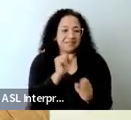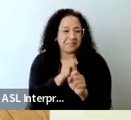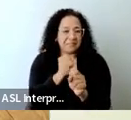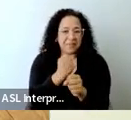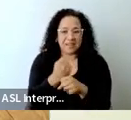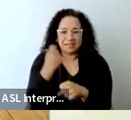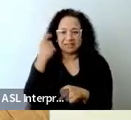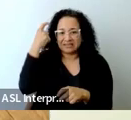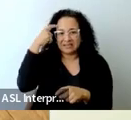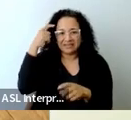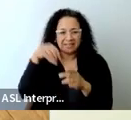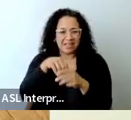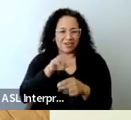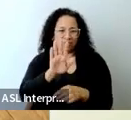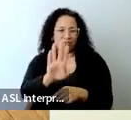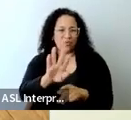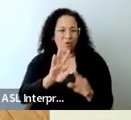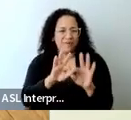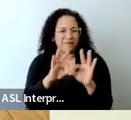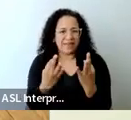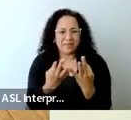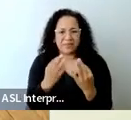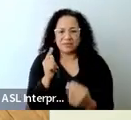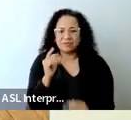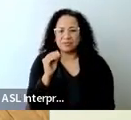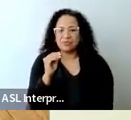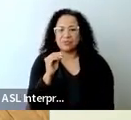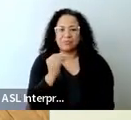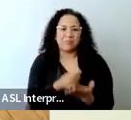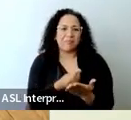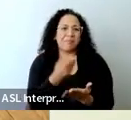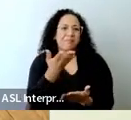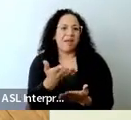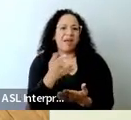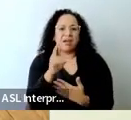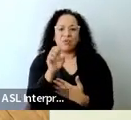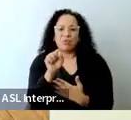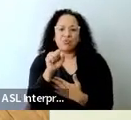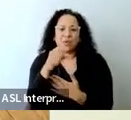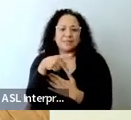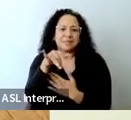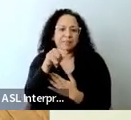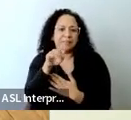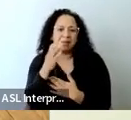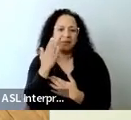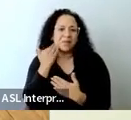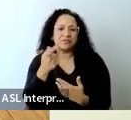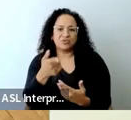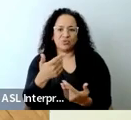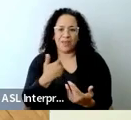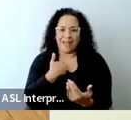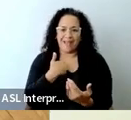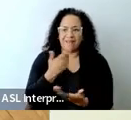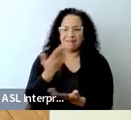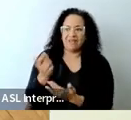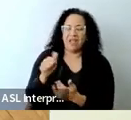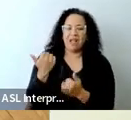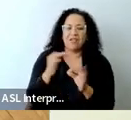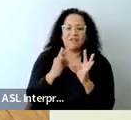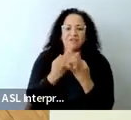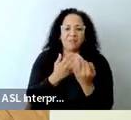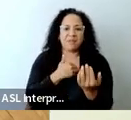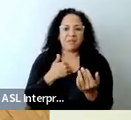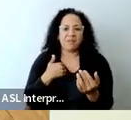sense in your family to buy respite because you have other family members living in